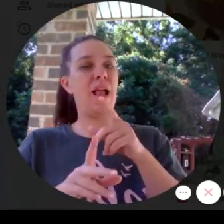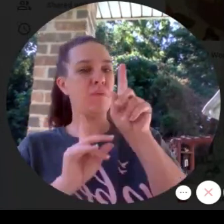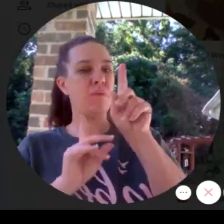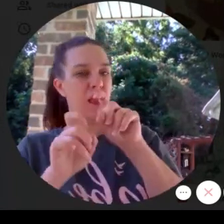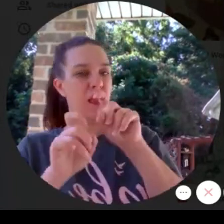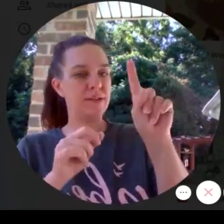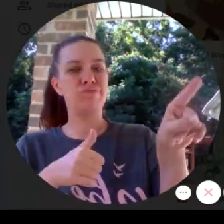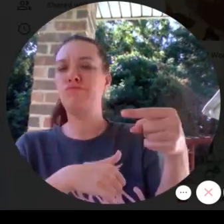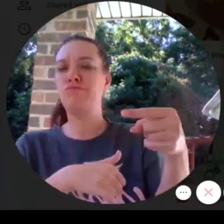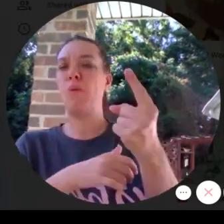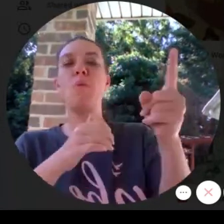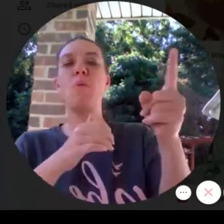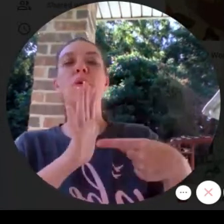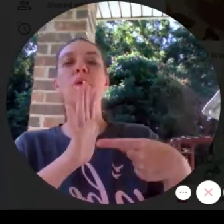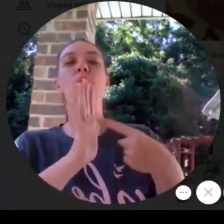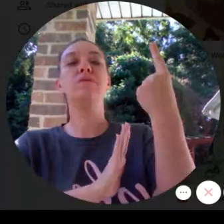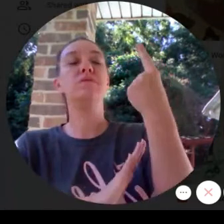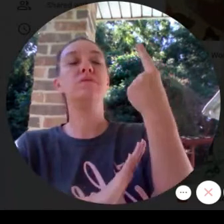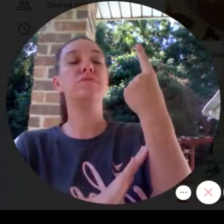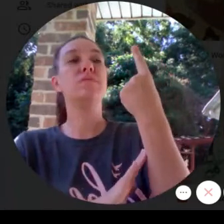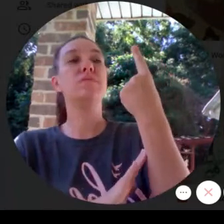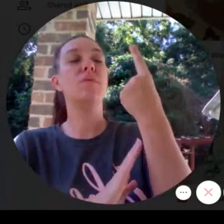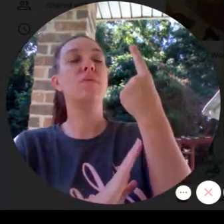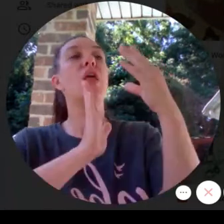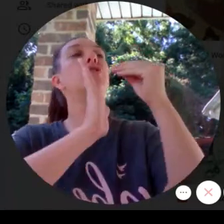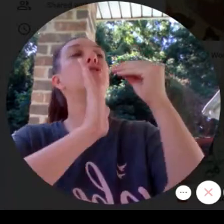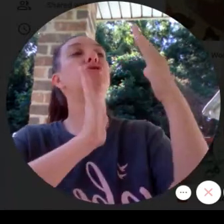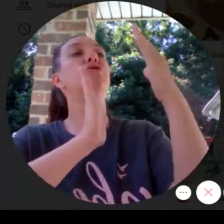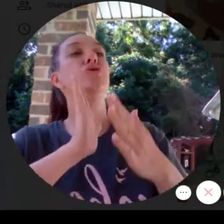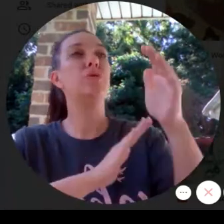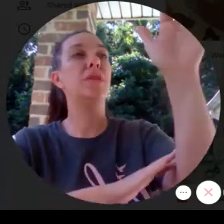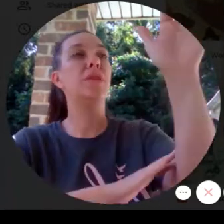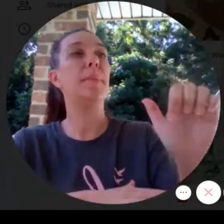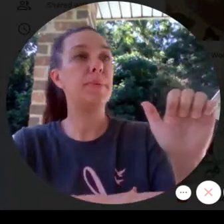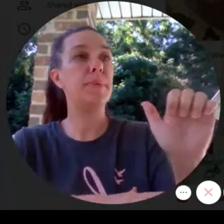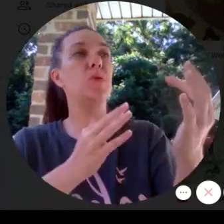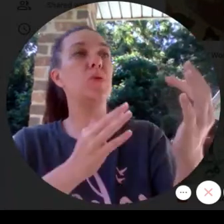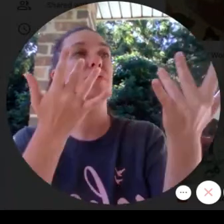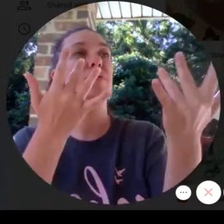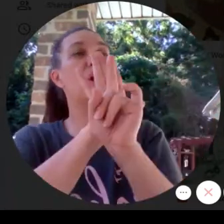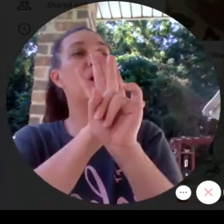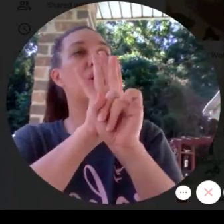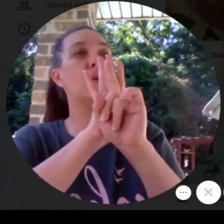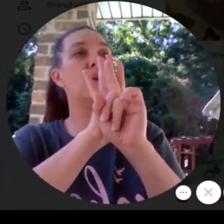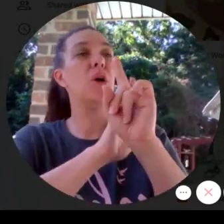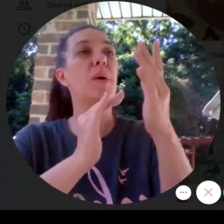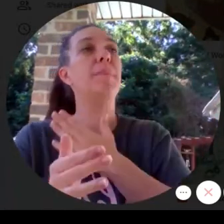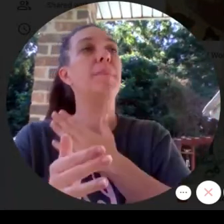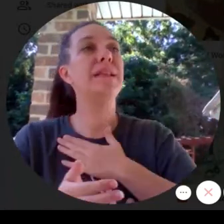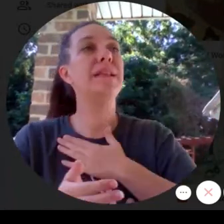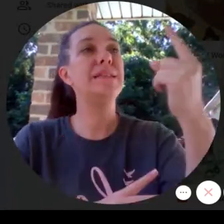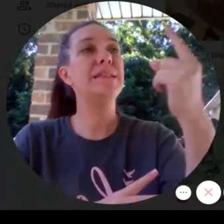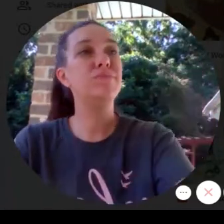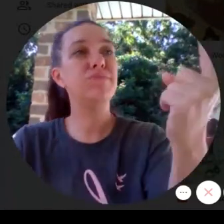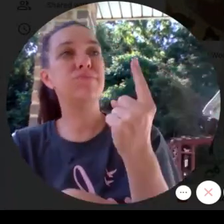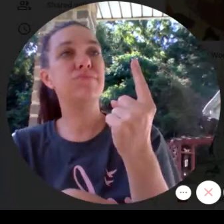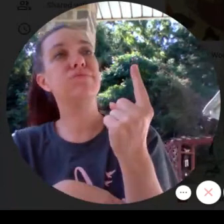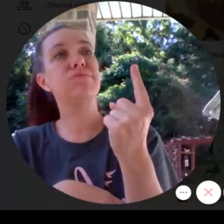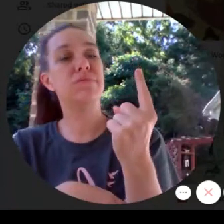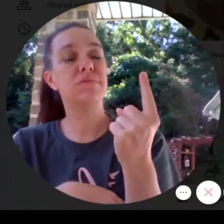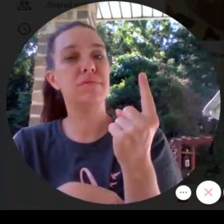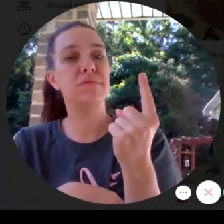once. Will the student who pulled the fire alarm please step up to the flagpole?"